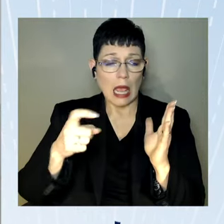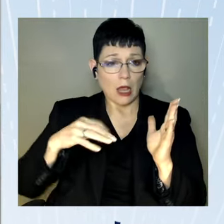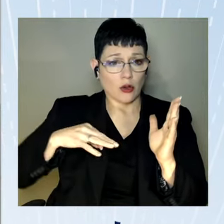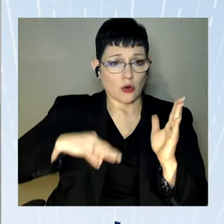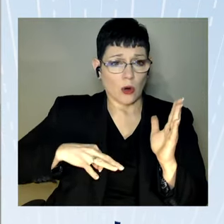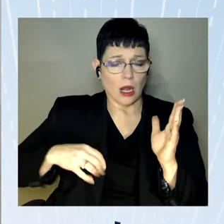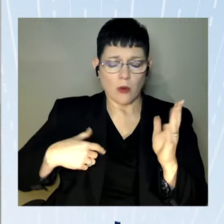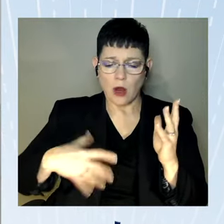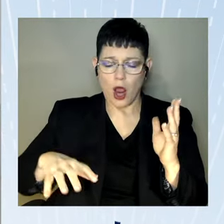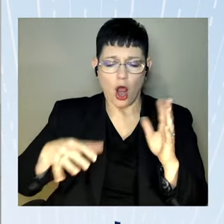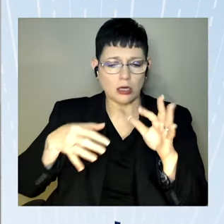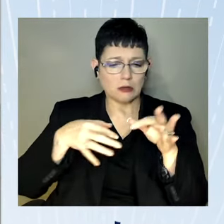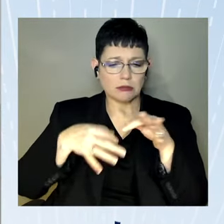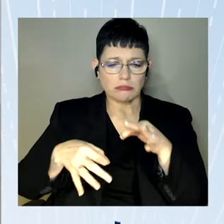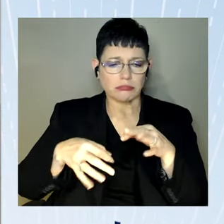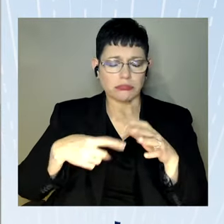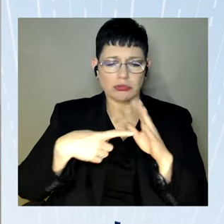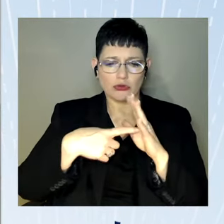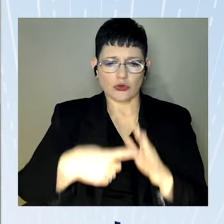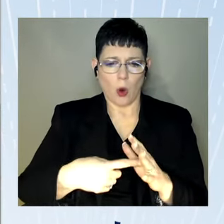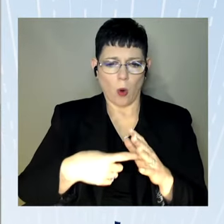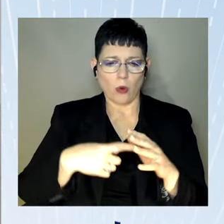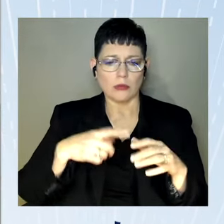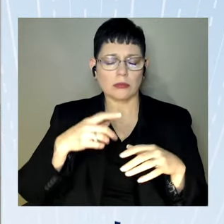cut child poverty in half.